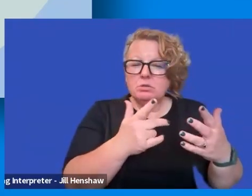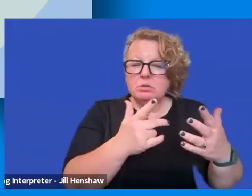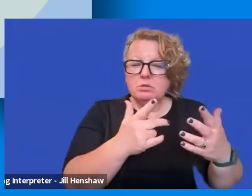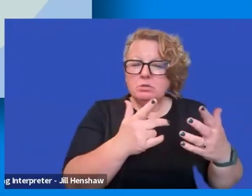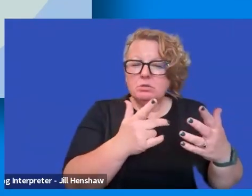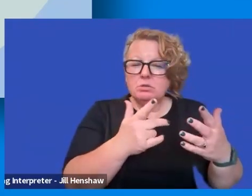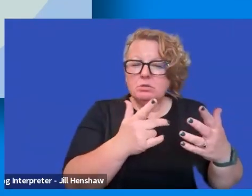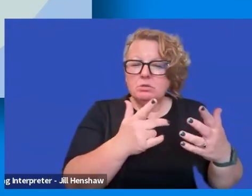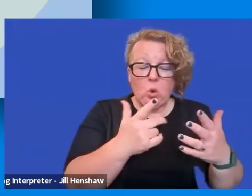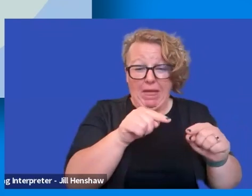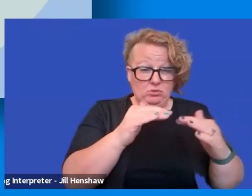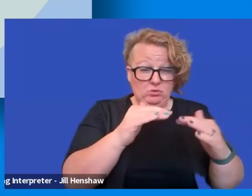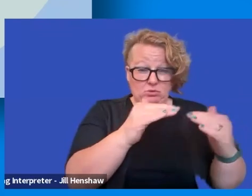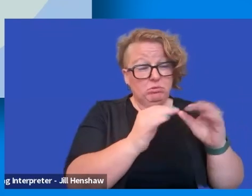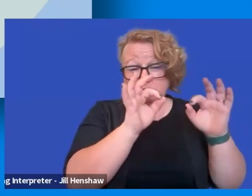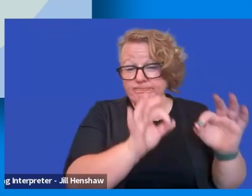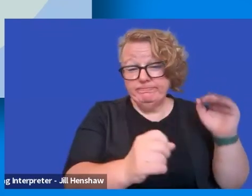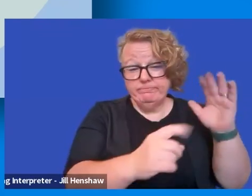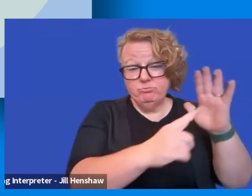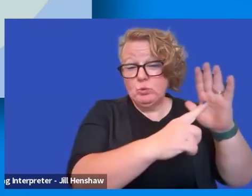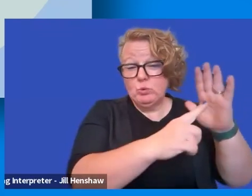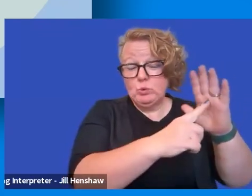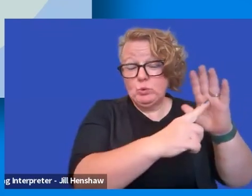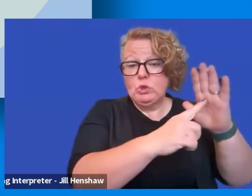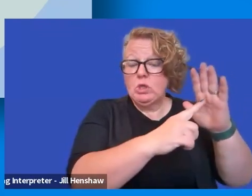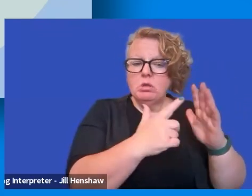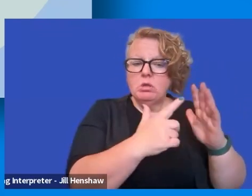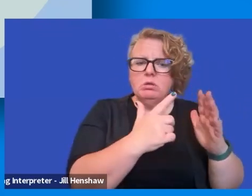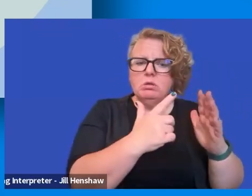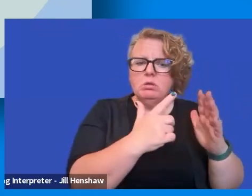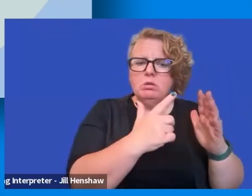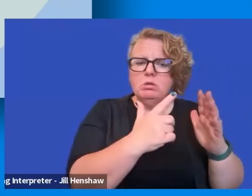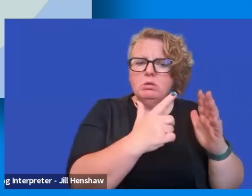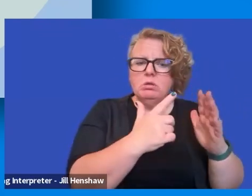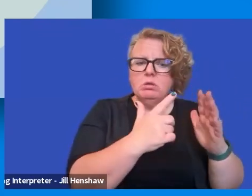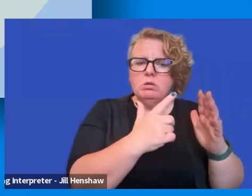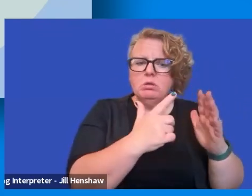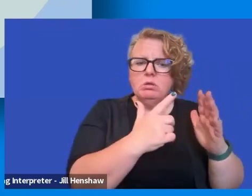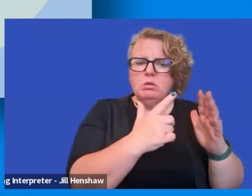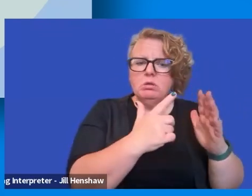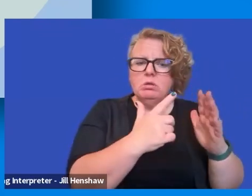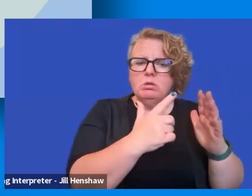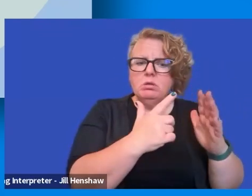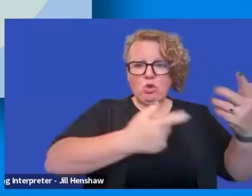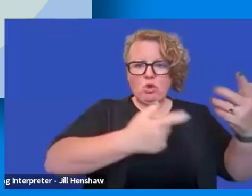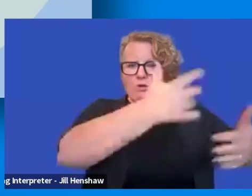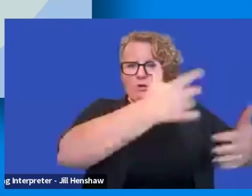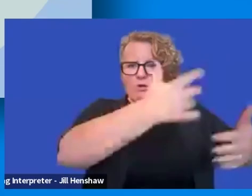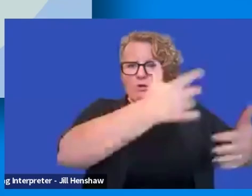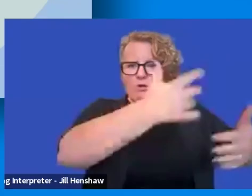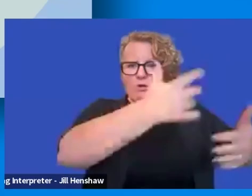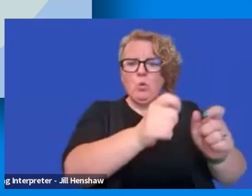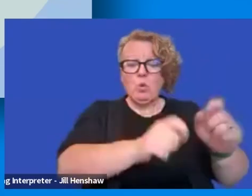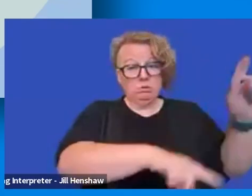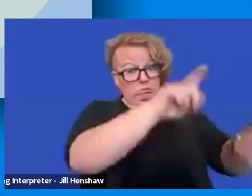crucial because it's people just really have very different understandings of what kind of scores should be awarded for